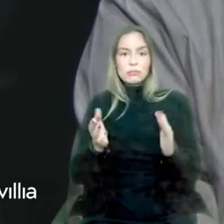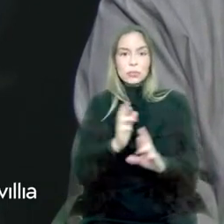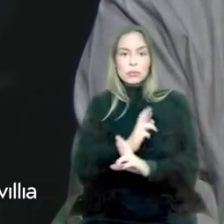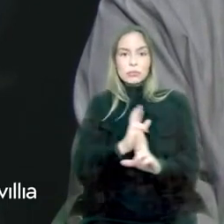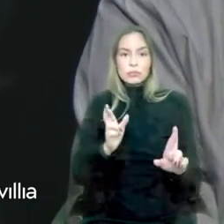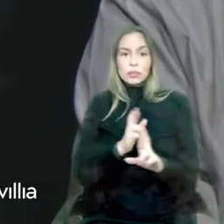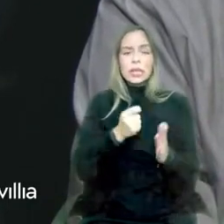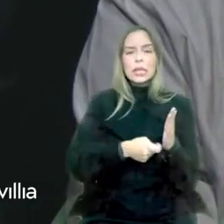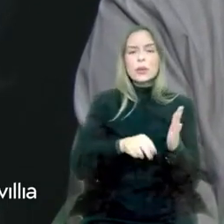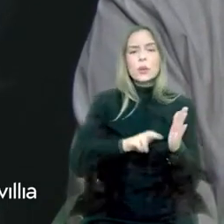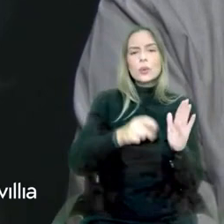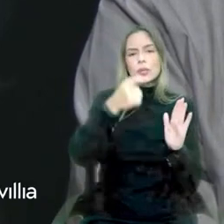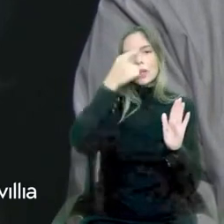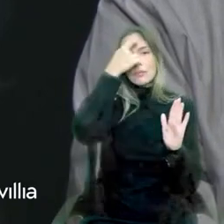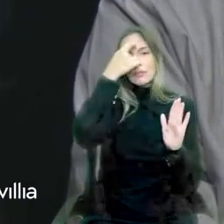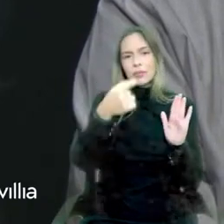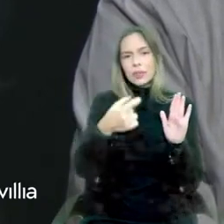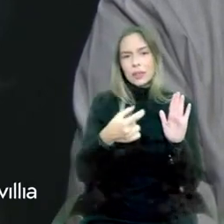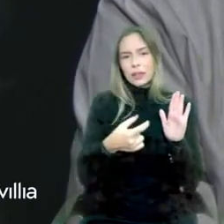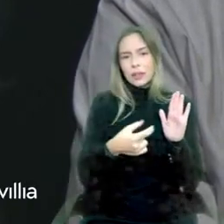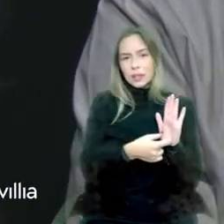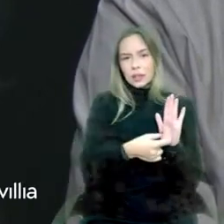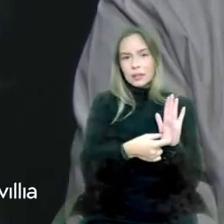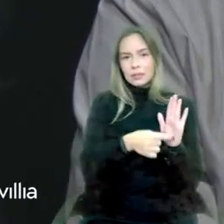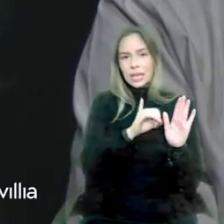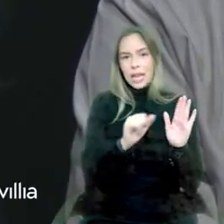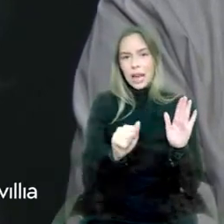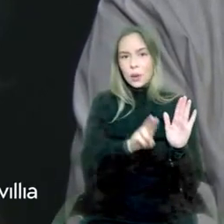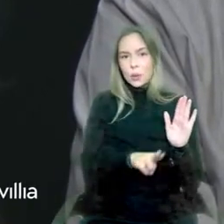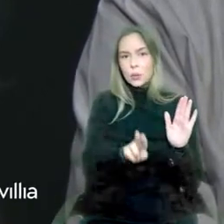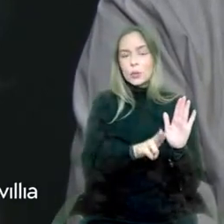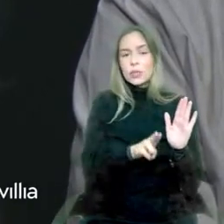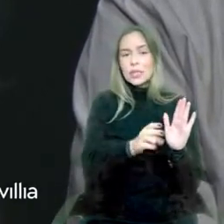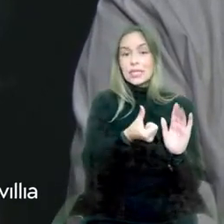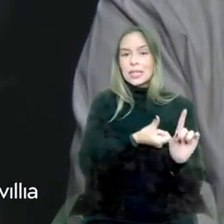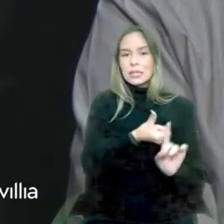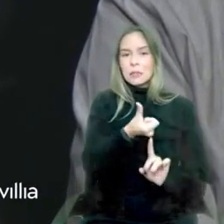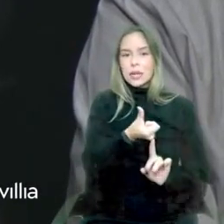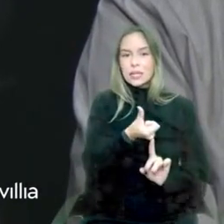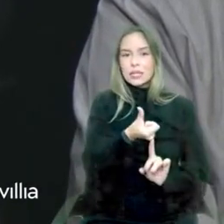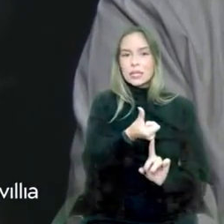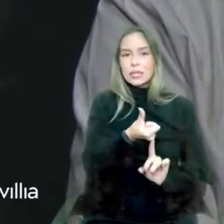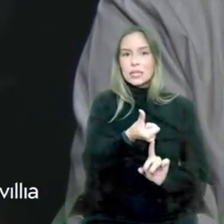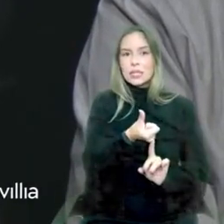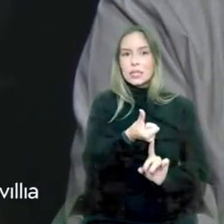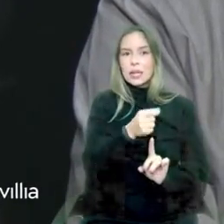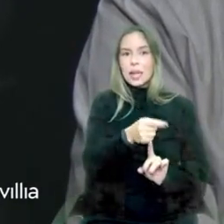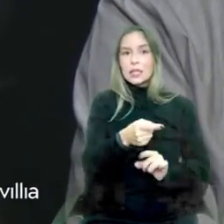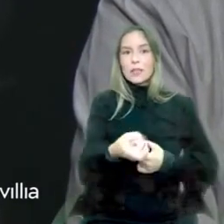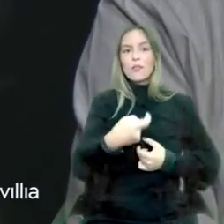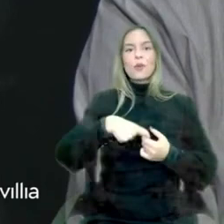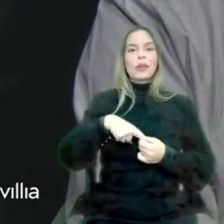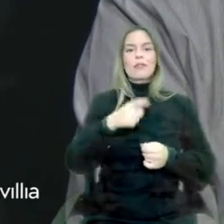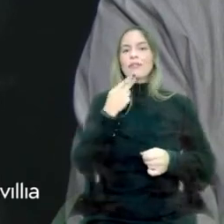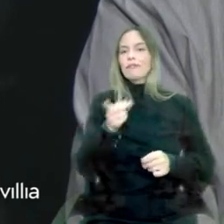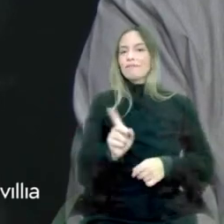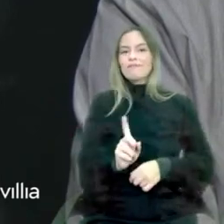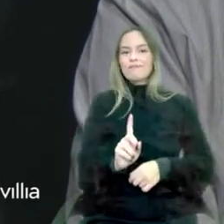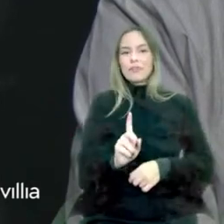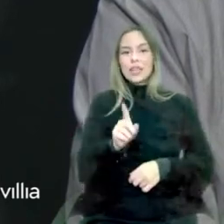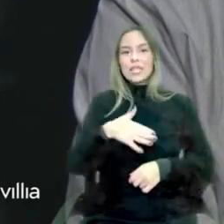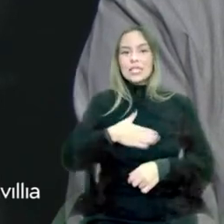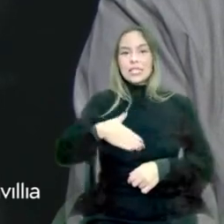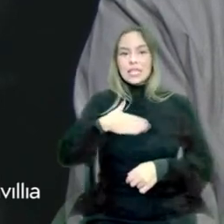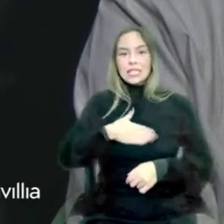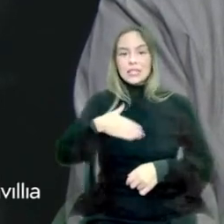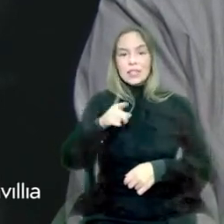back questions for 6 months, and they rolled back. They rolled back. They said, no, our satisfaction levels are equal or